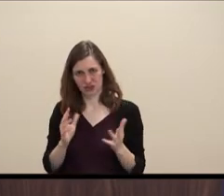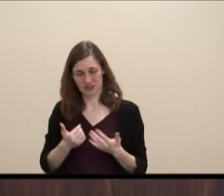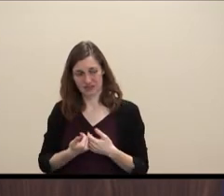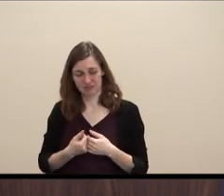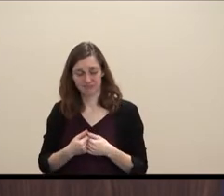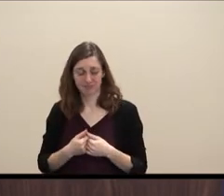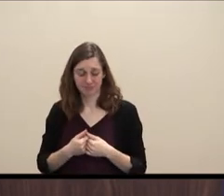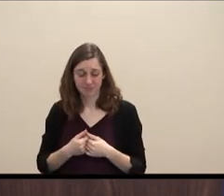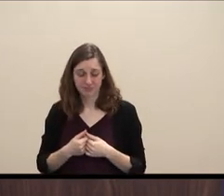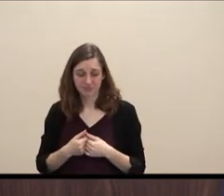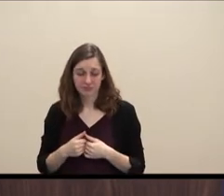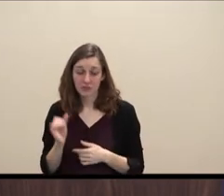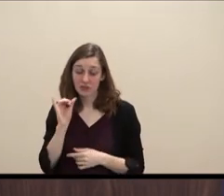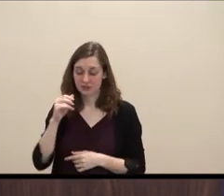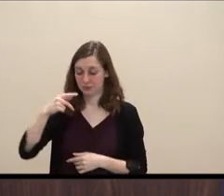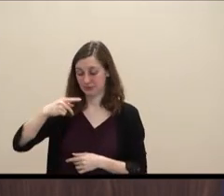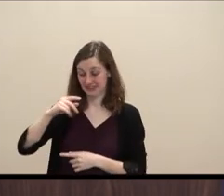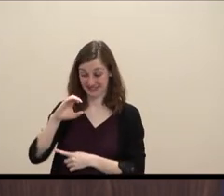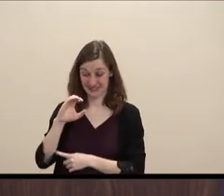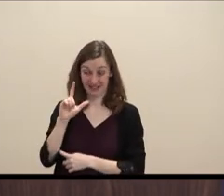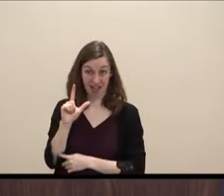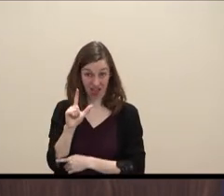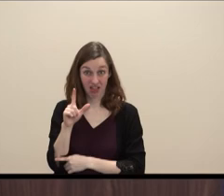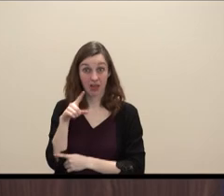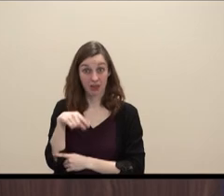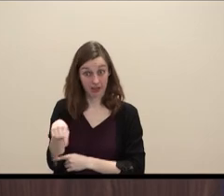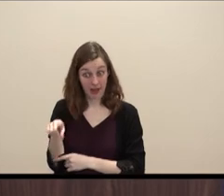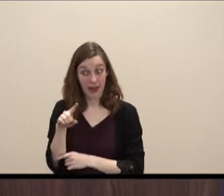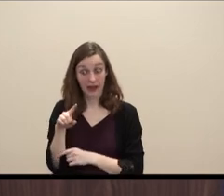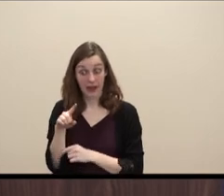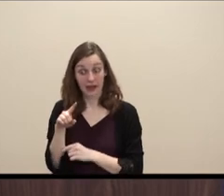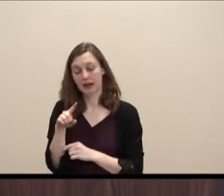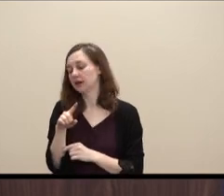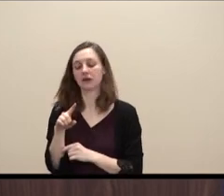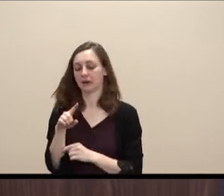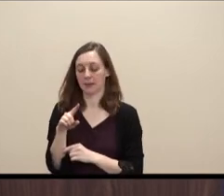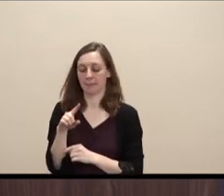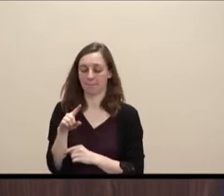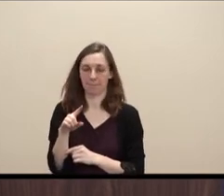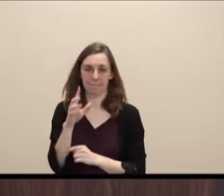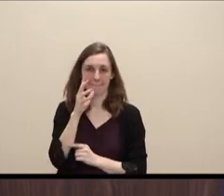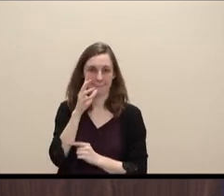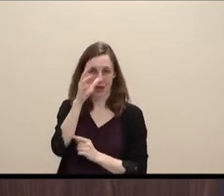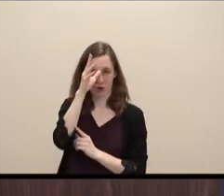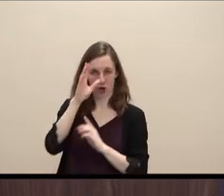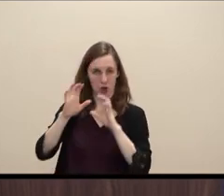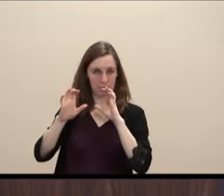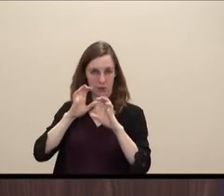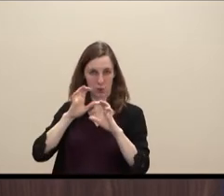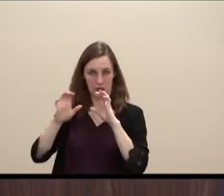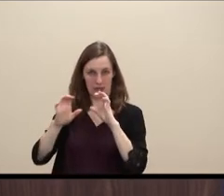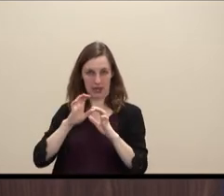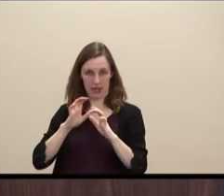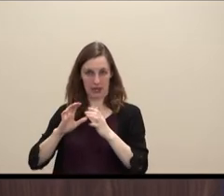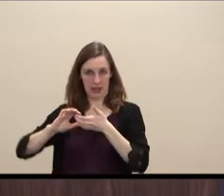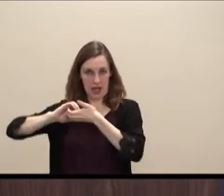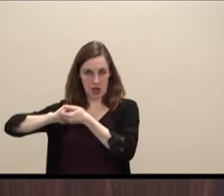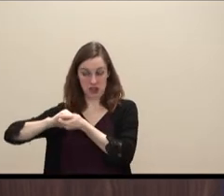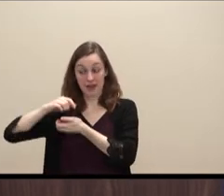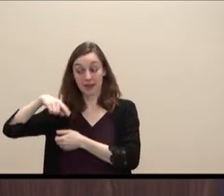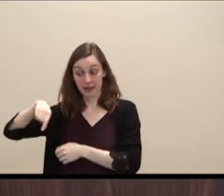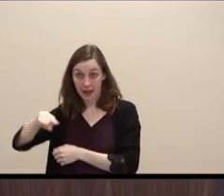unable to reach. And then our PCLs are going out, our parent community liaisons on campuses are going out and trying to find